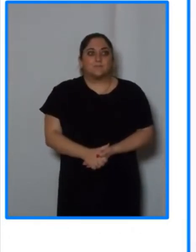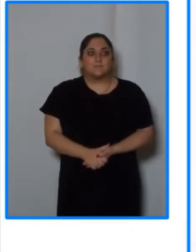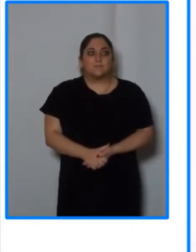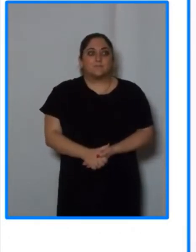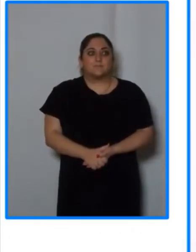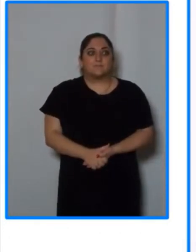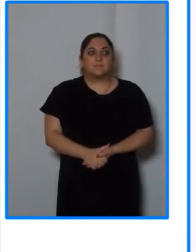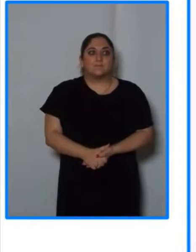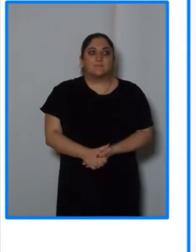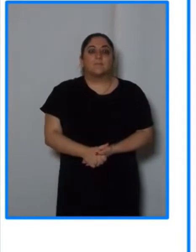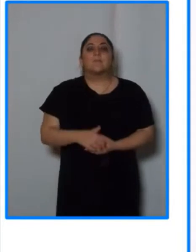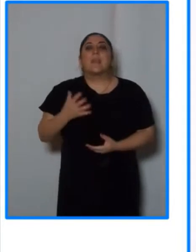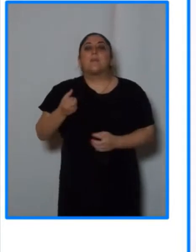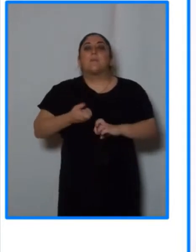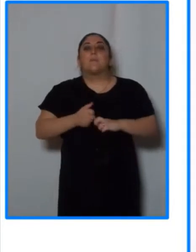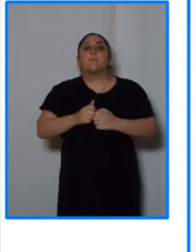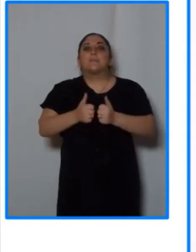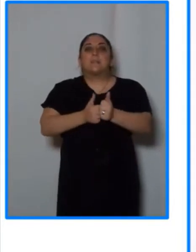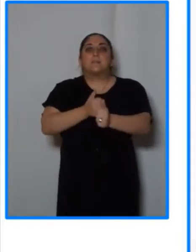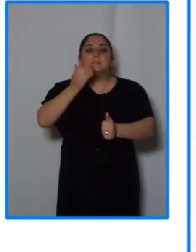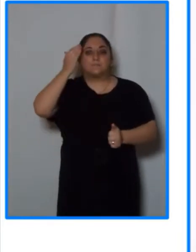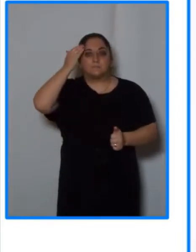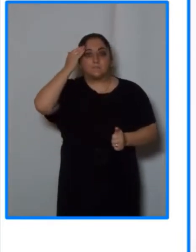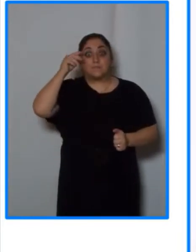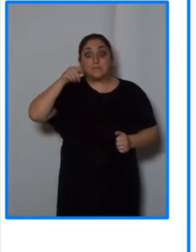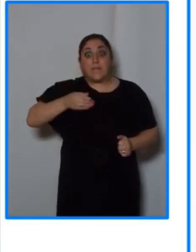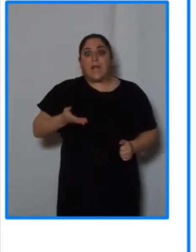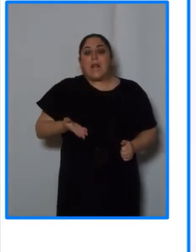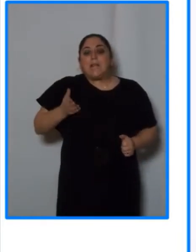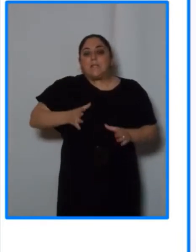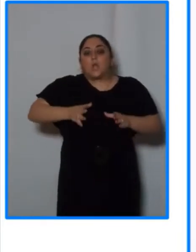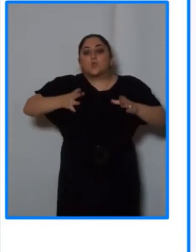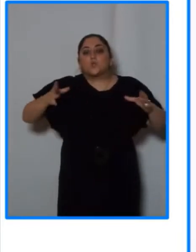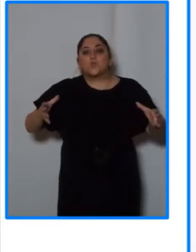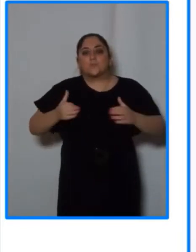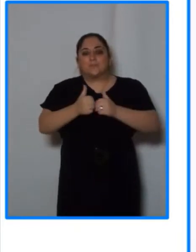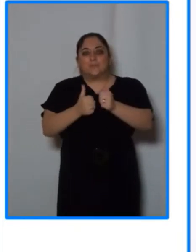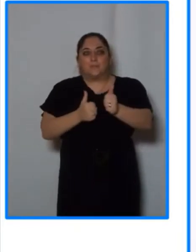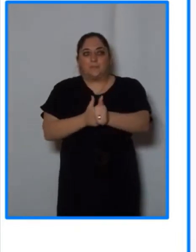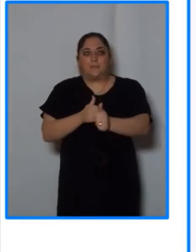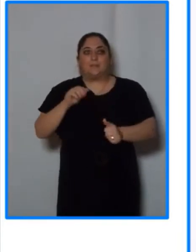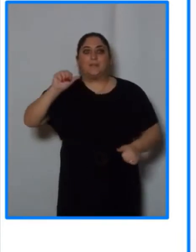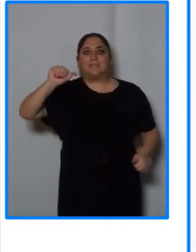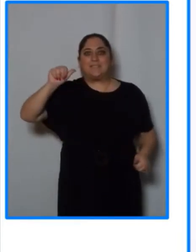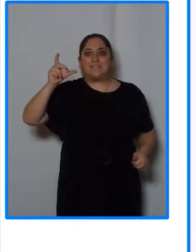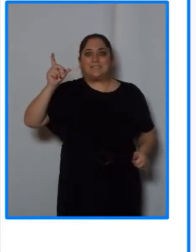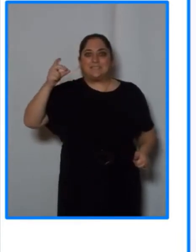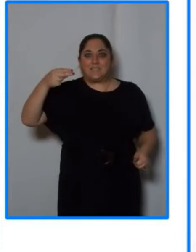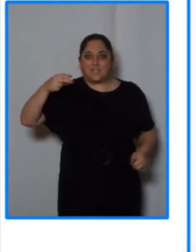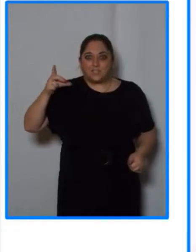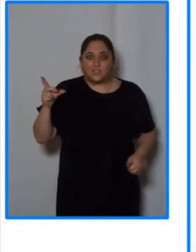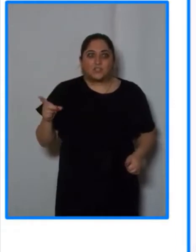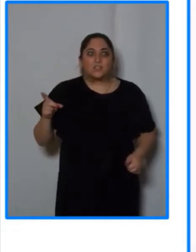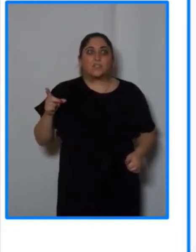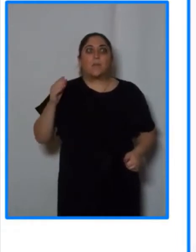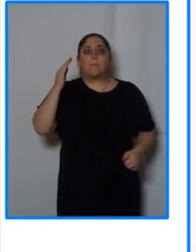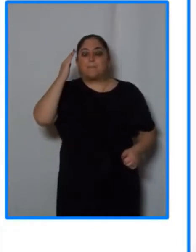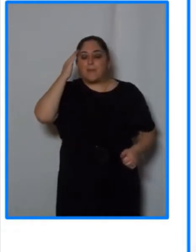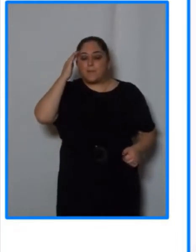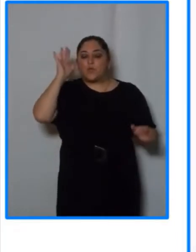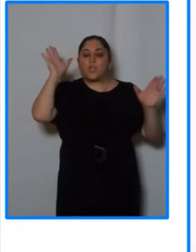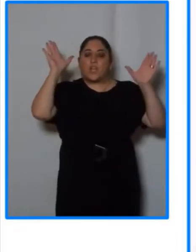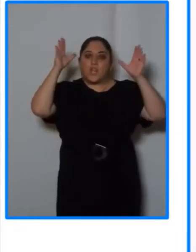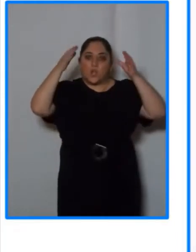Then we have cognitive disabilities that are actually the biggest disability group. ADHD, memory impairments, autism